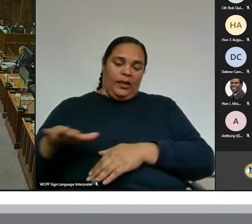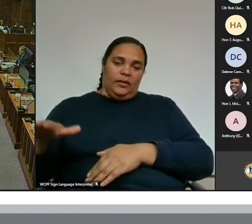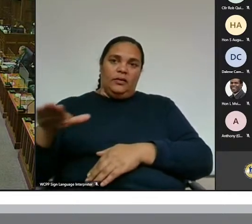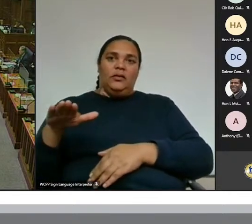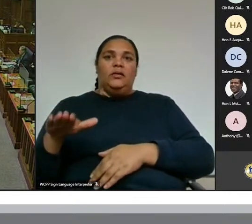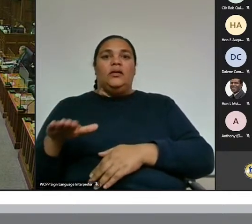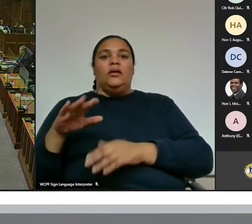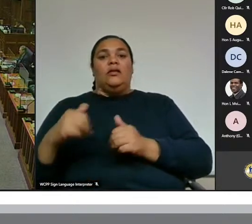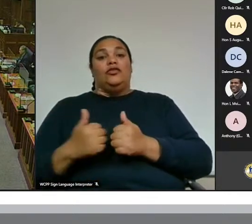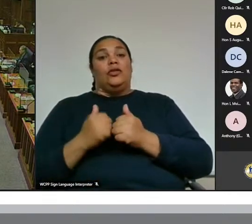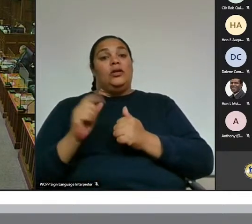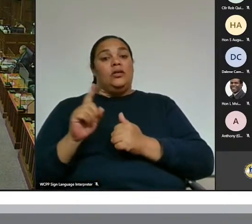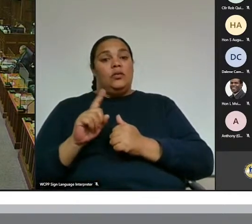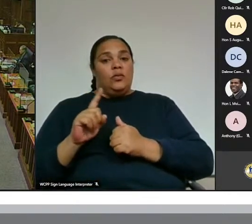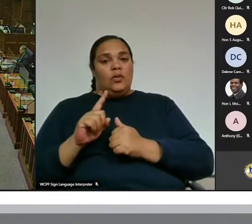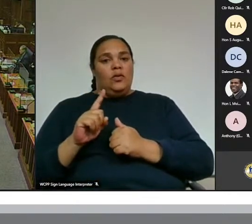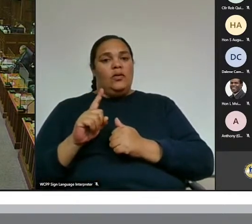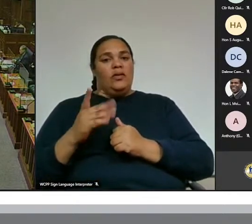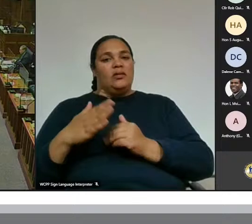challenge